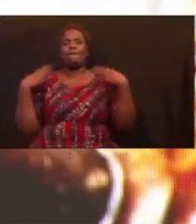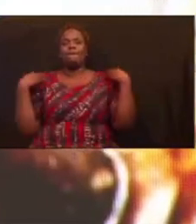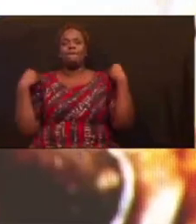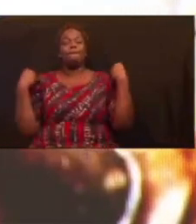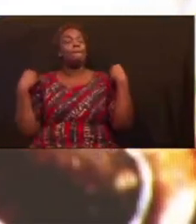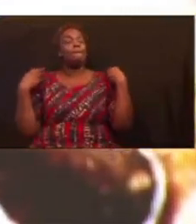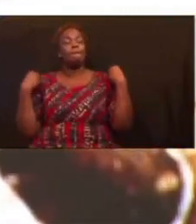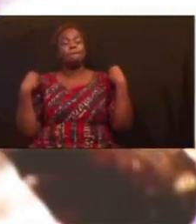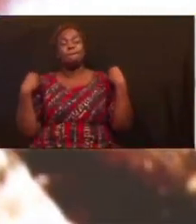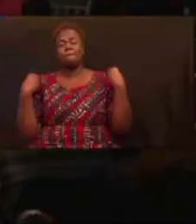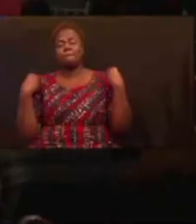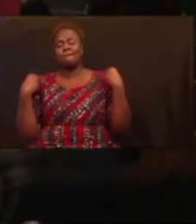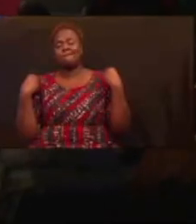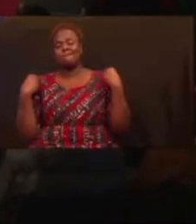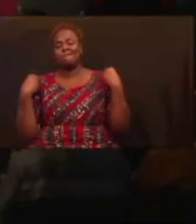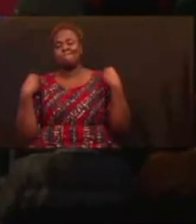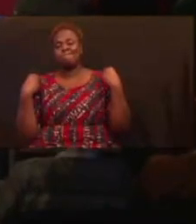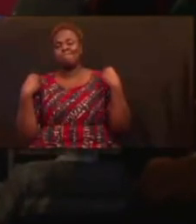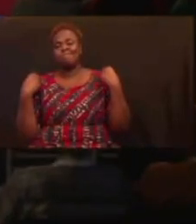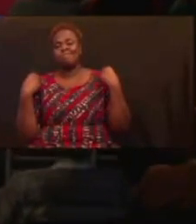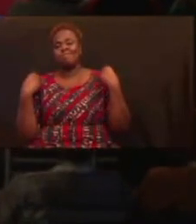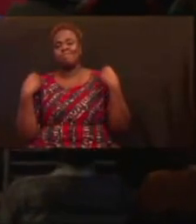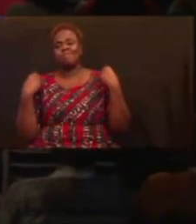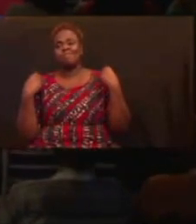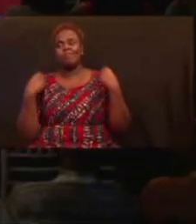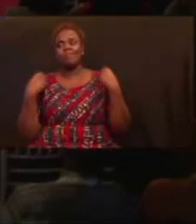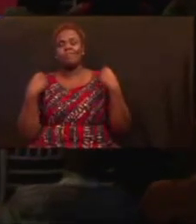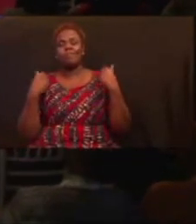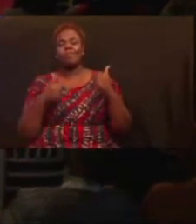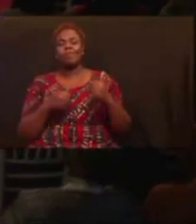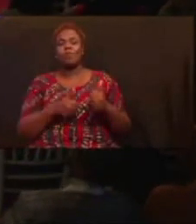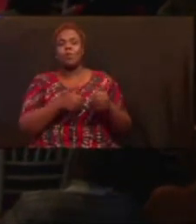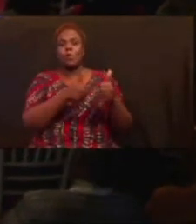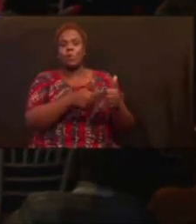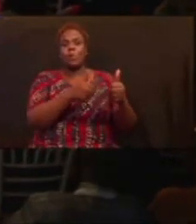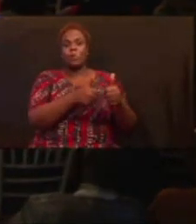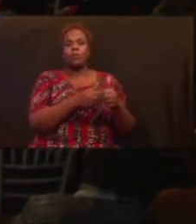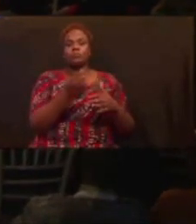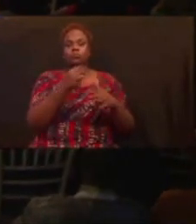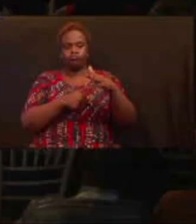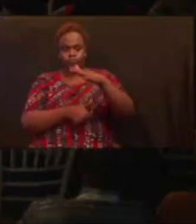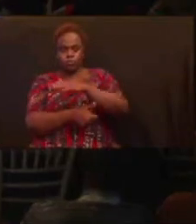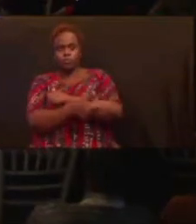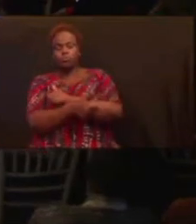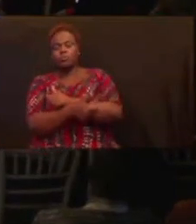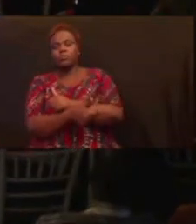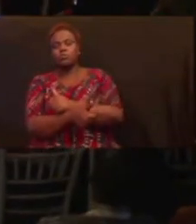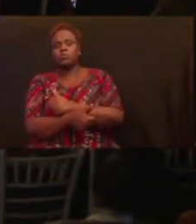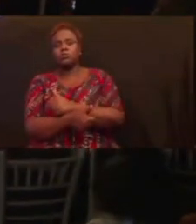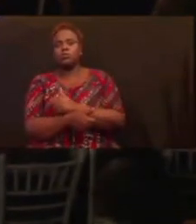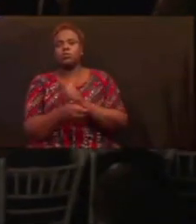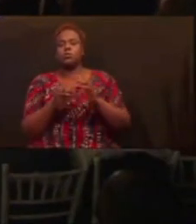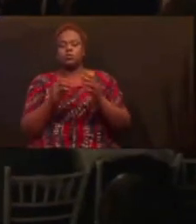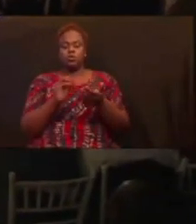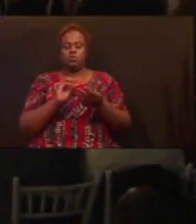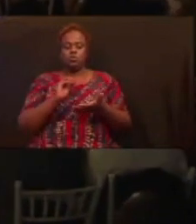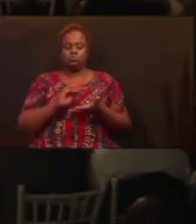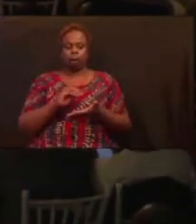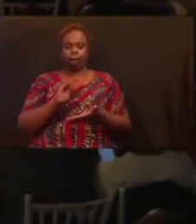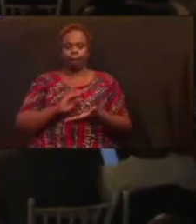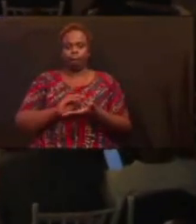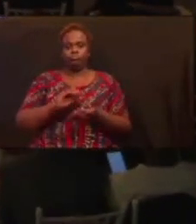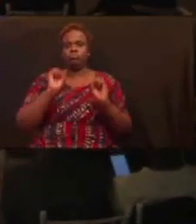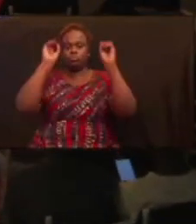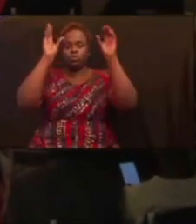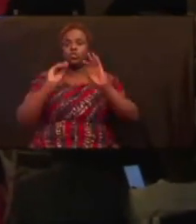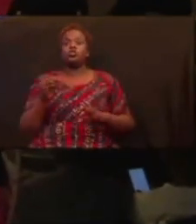42. The Bible says, and the apostles, they submitted to the doctrine of the apostles and of fellowship,